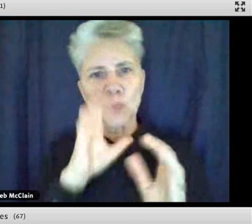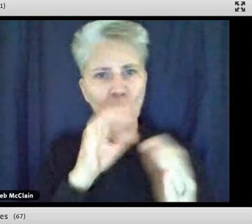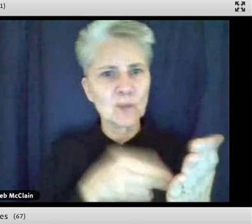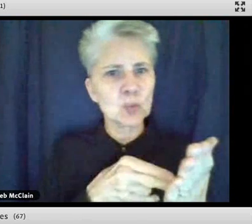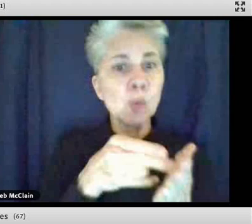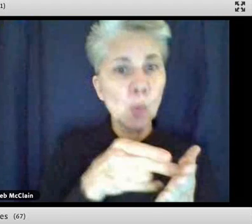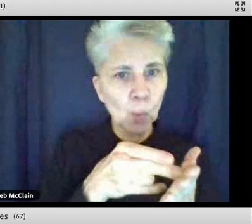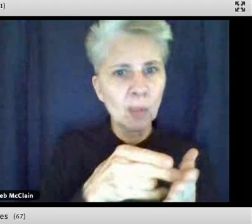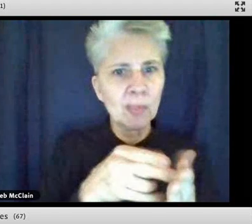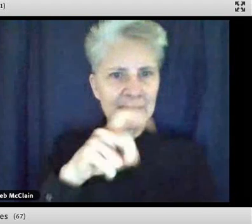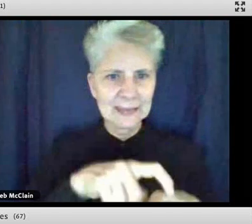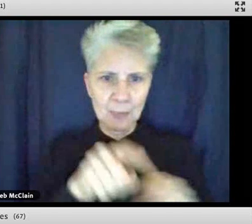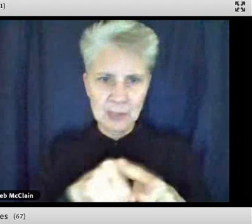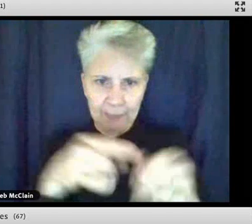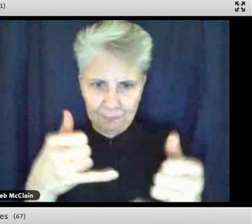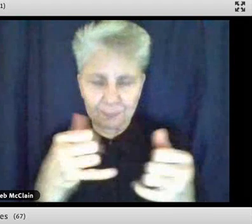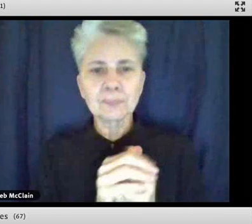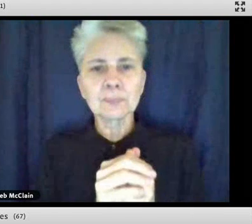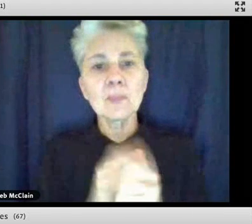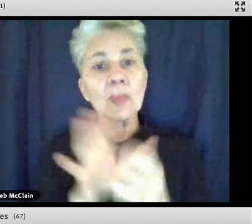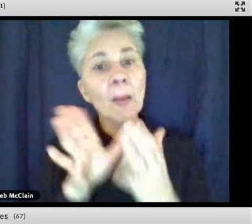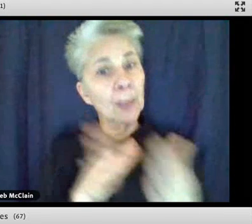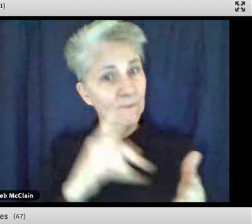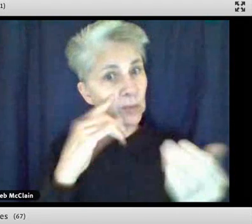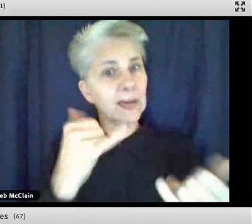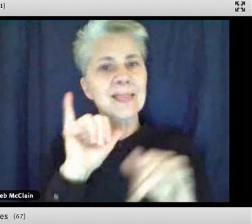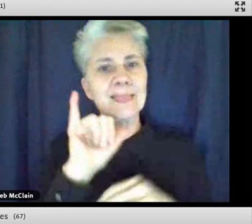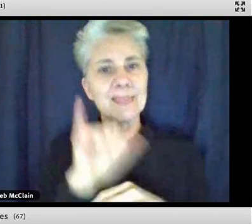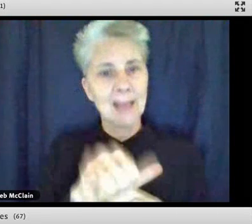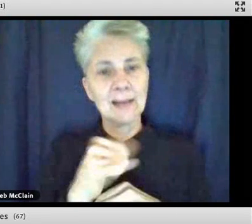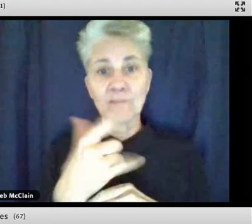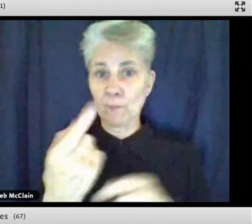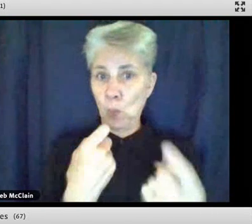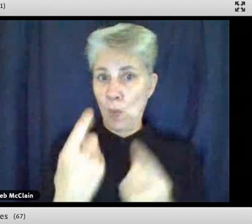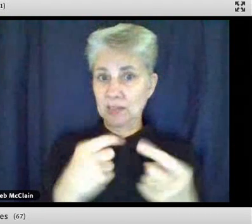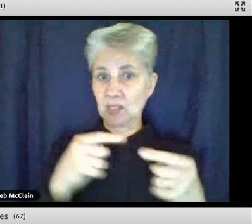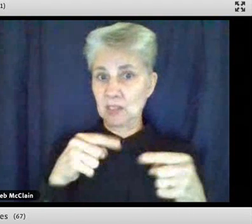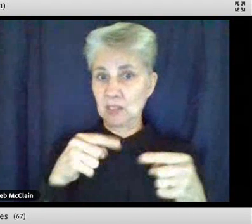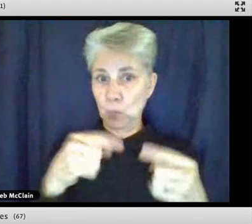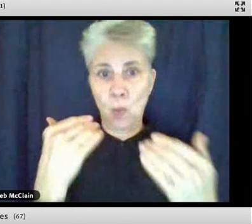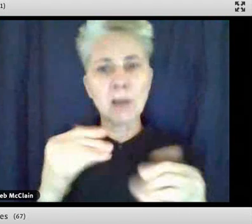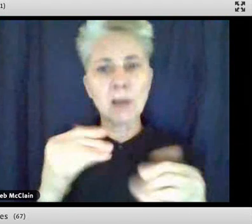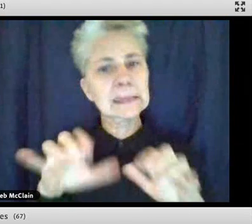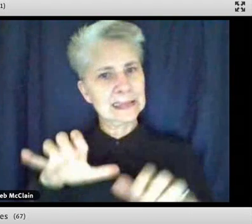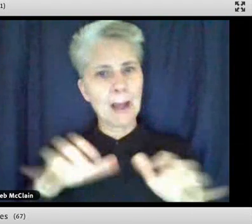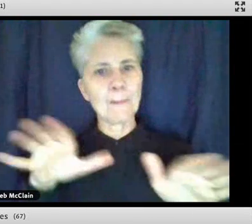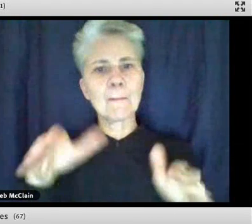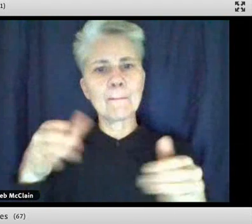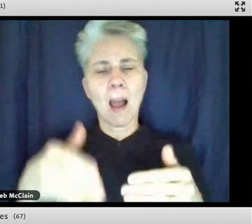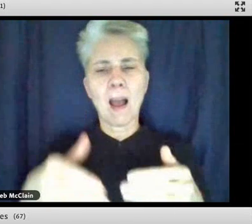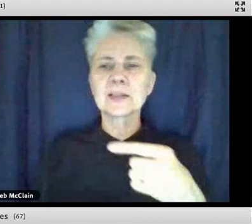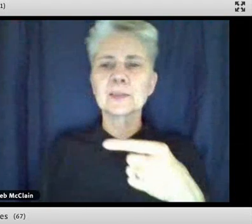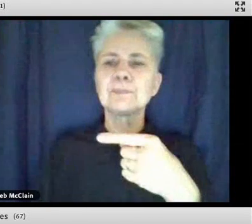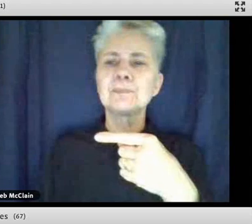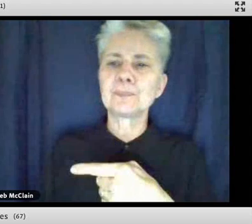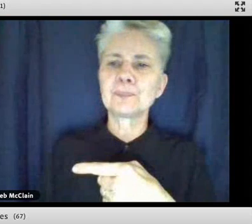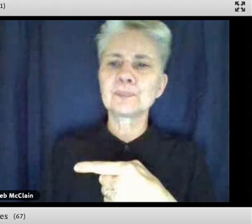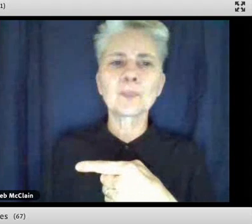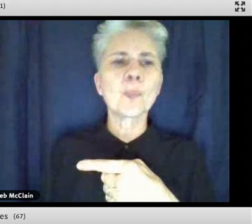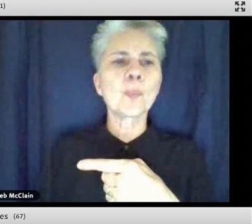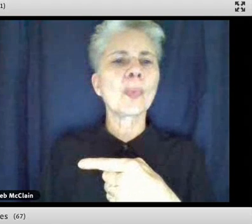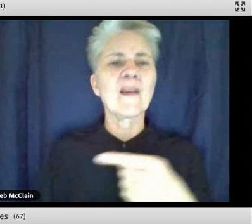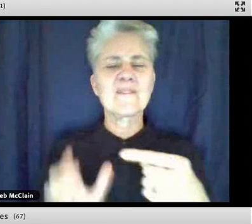truth in times like this. So that's the plan for today. If you have any questions as we go along, please type them in the chat box. This is